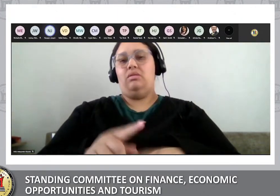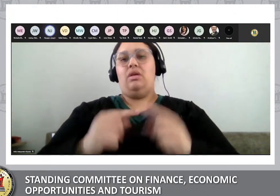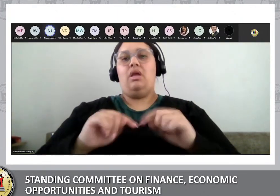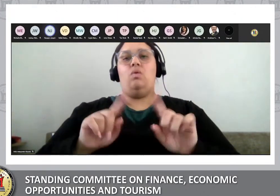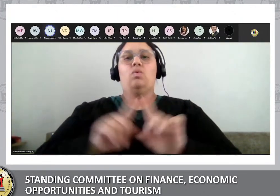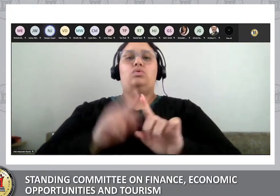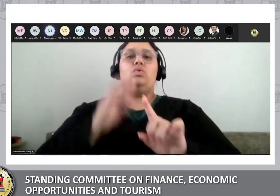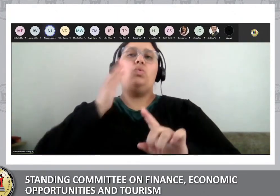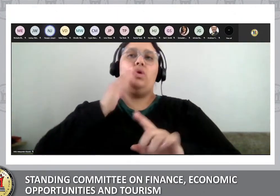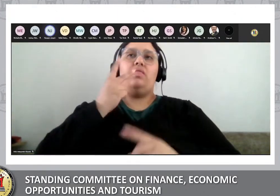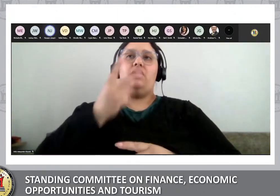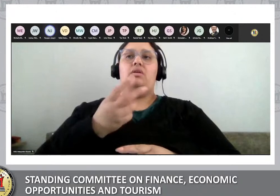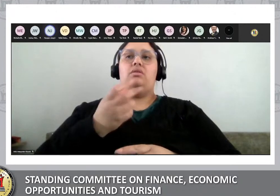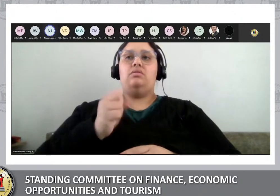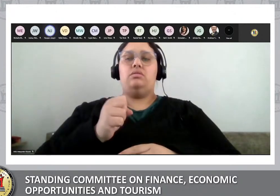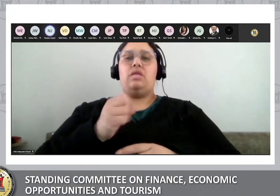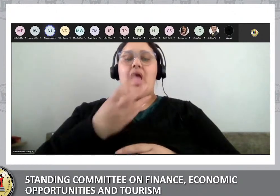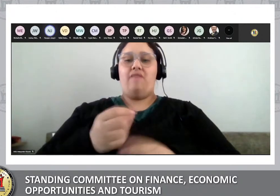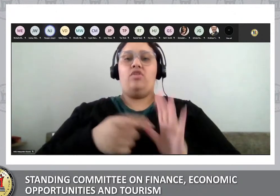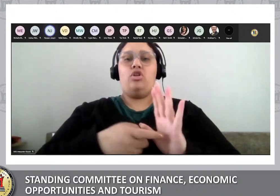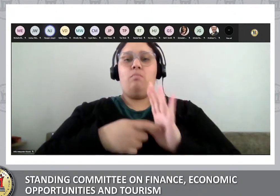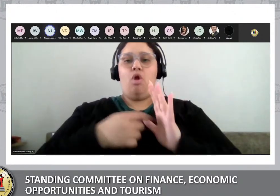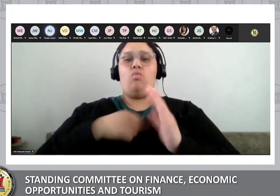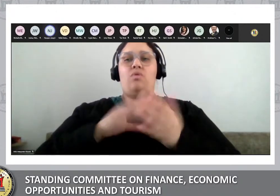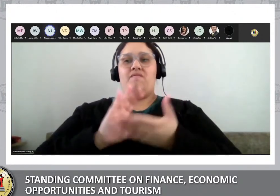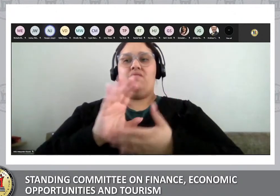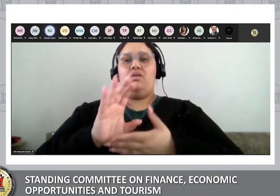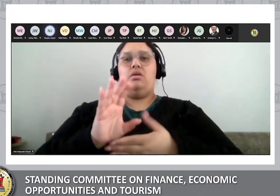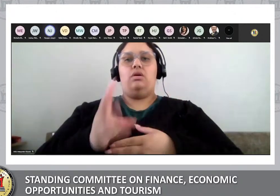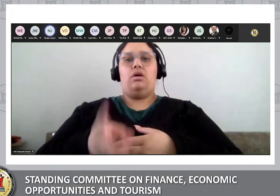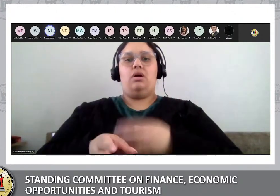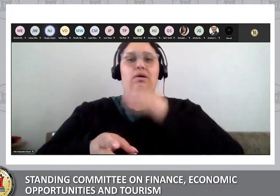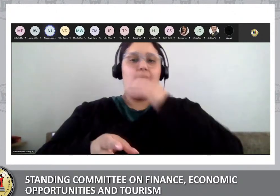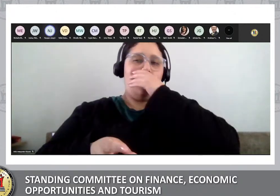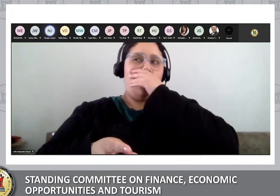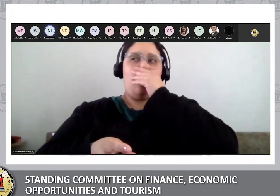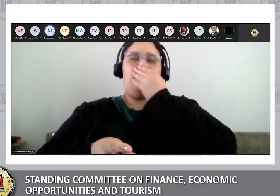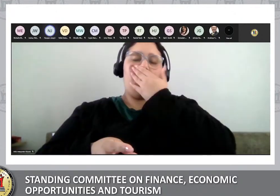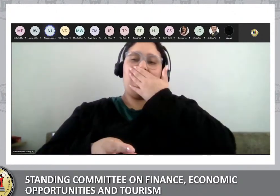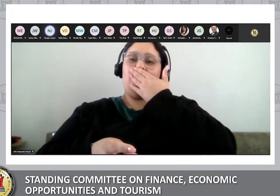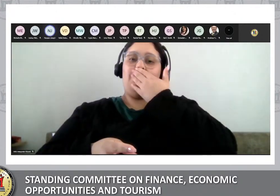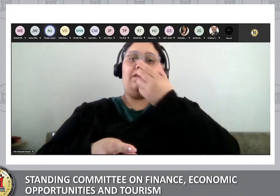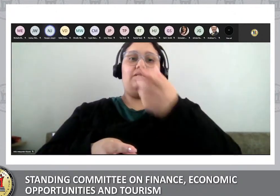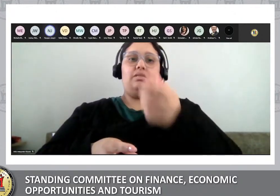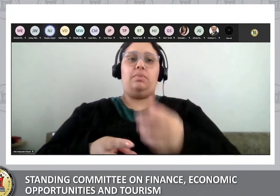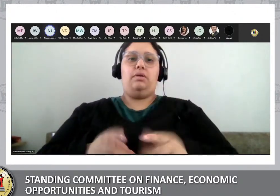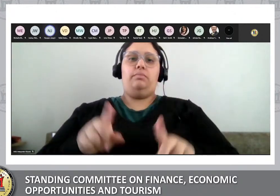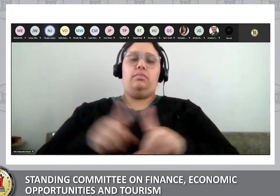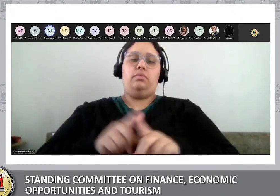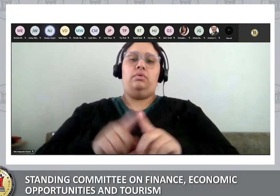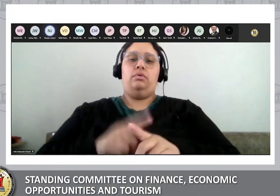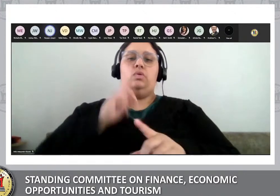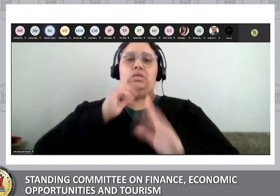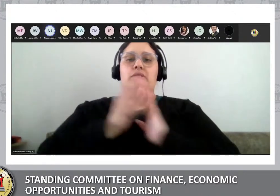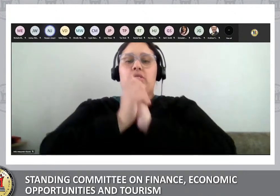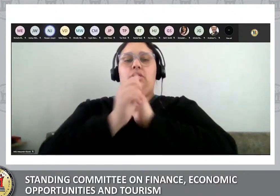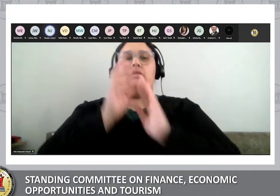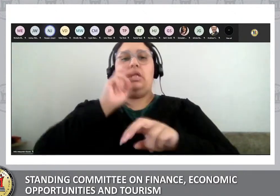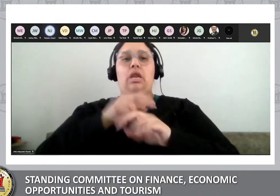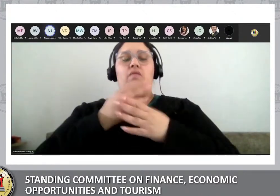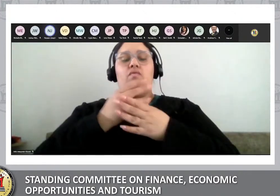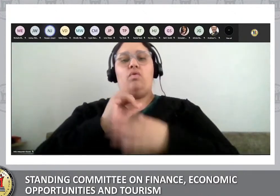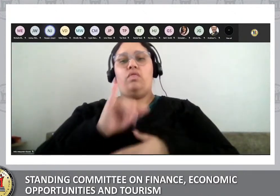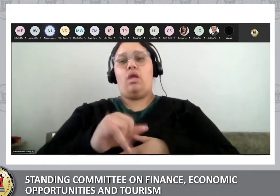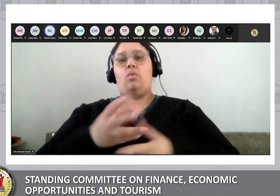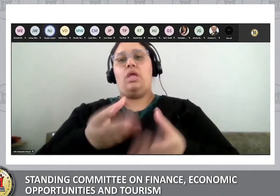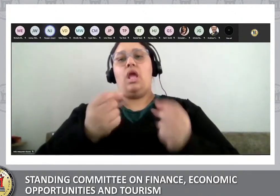obviously when there is demand, we will then fund both if there's any top-up skills that's required, and typically funds for that, we get that